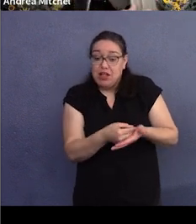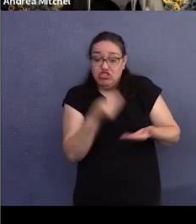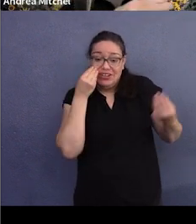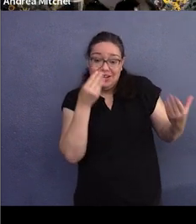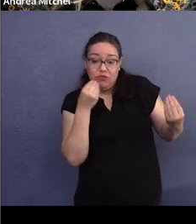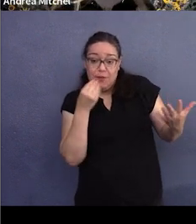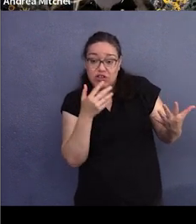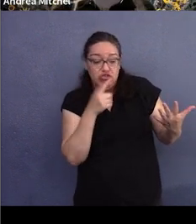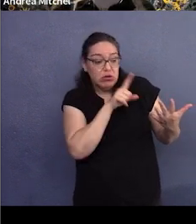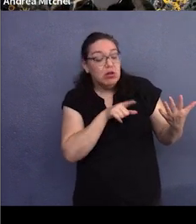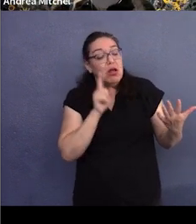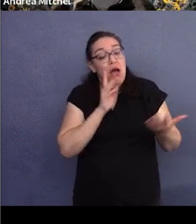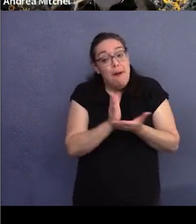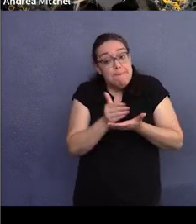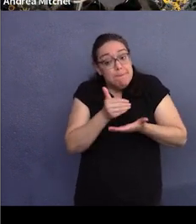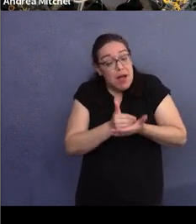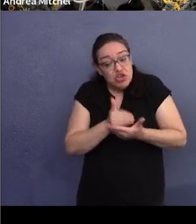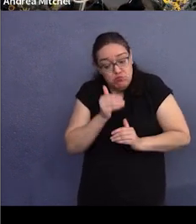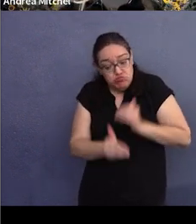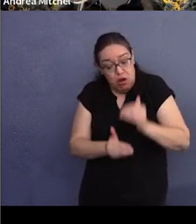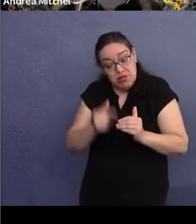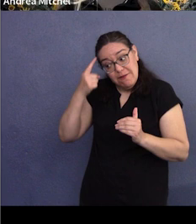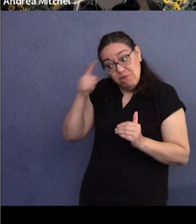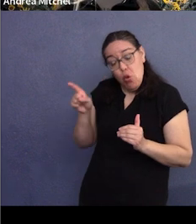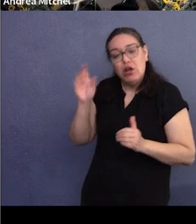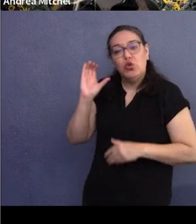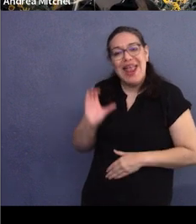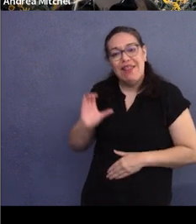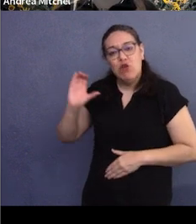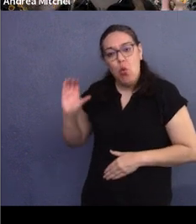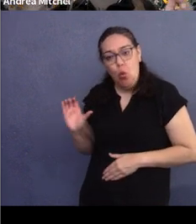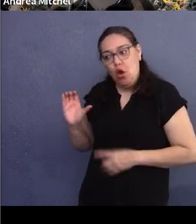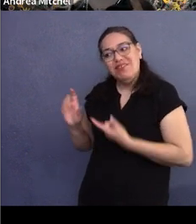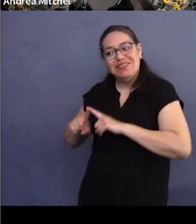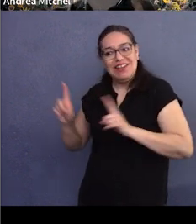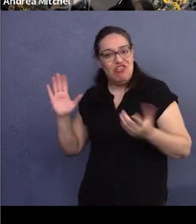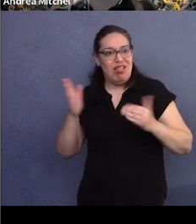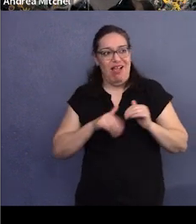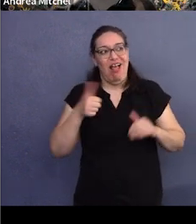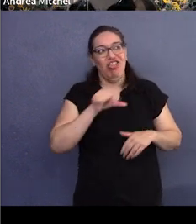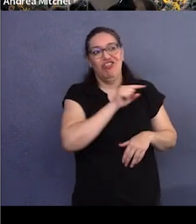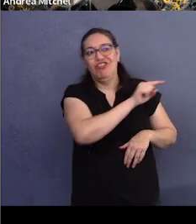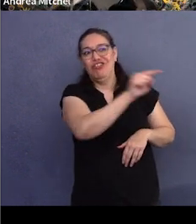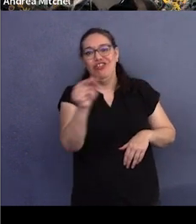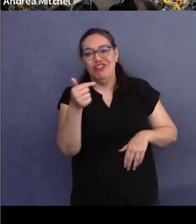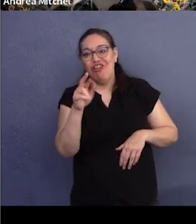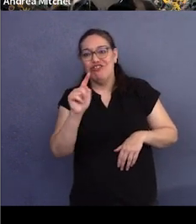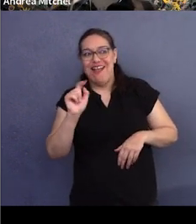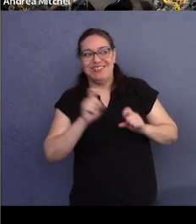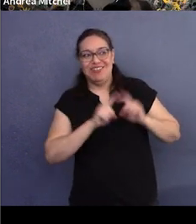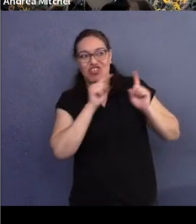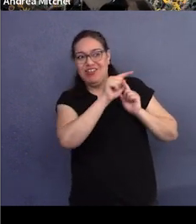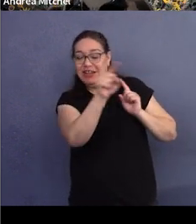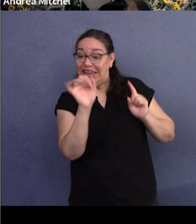The budgeting process for Creative Core is a little different than the budgeting process for other grants. So if you're